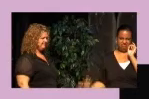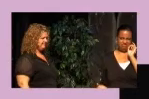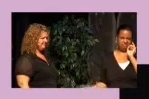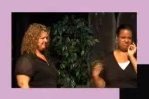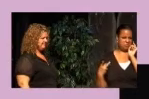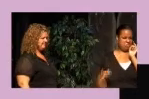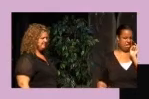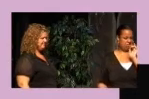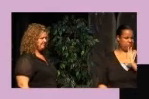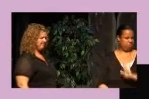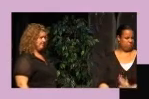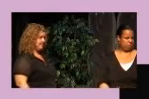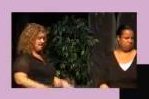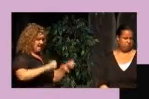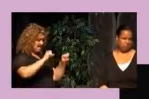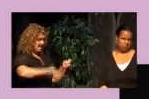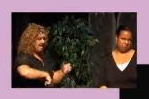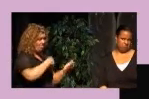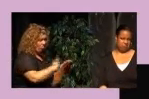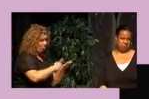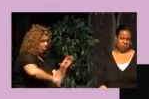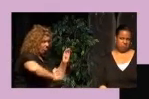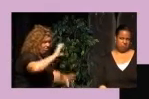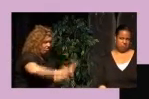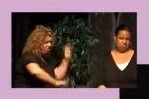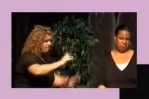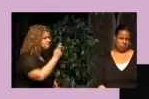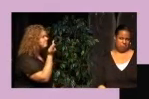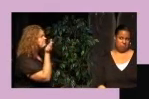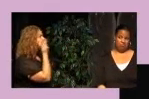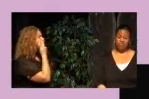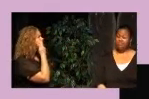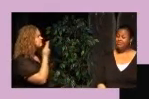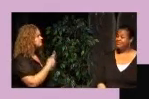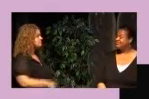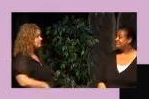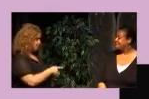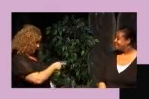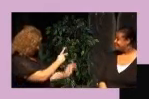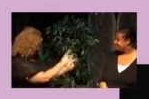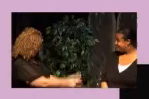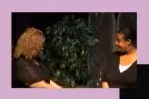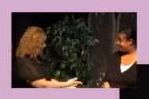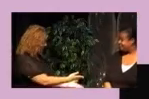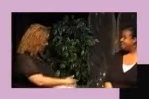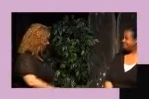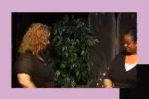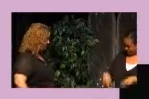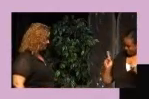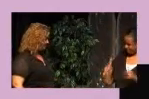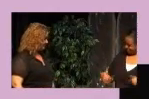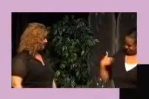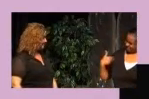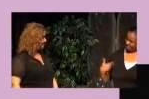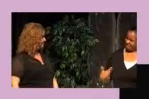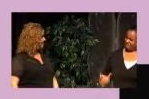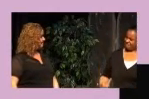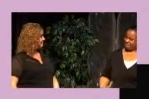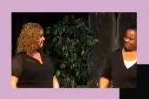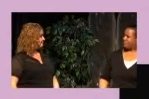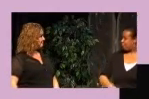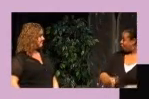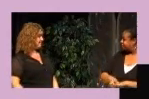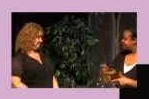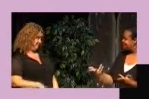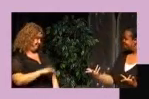Has she any conversation? Let's see. Are you a person? Most definitely. I am my own person.